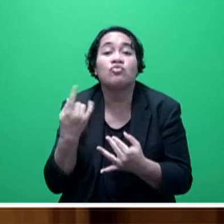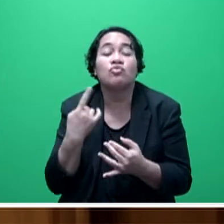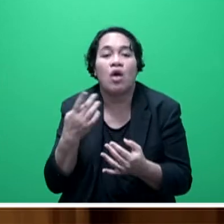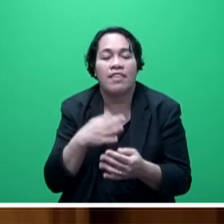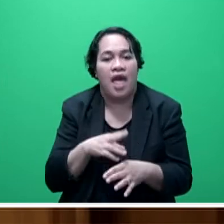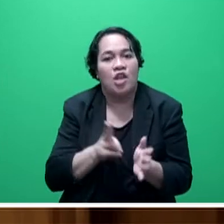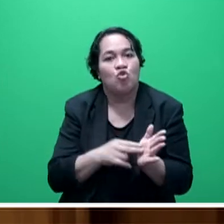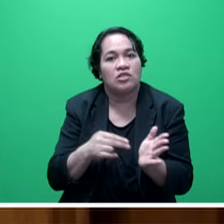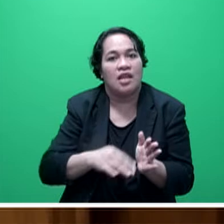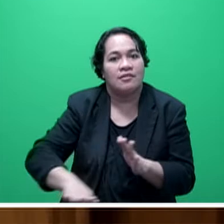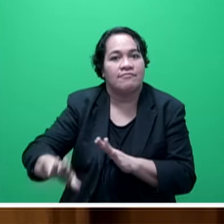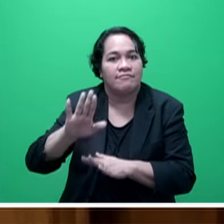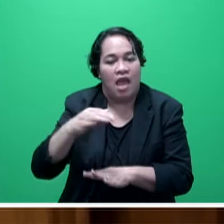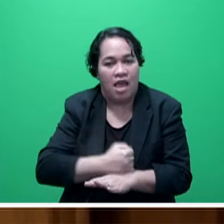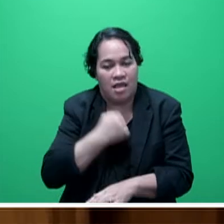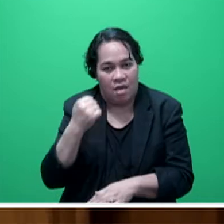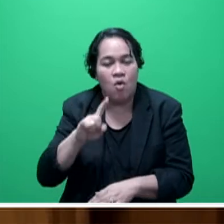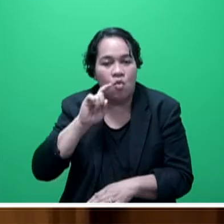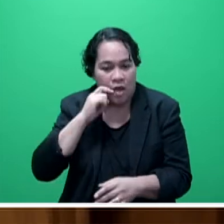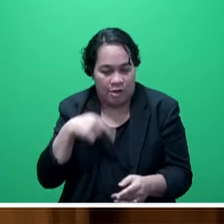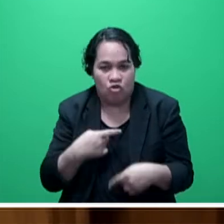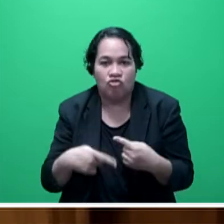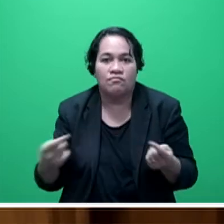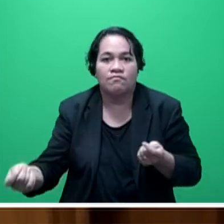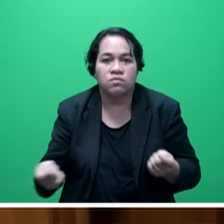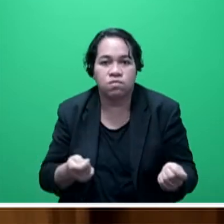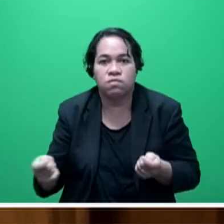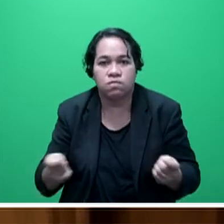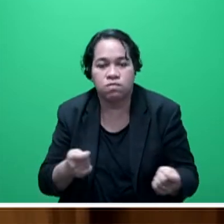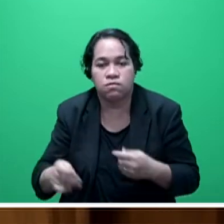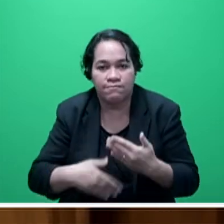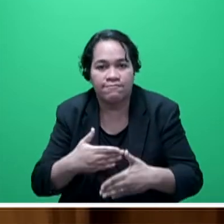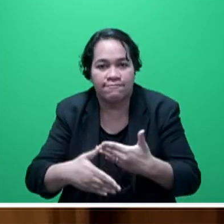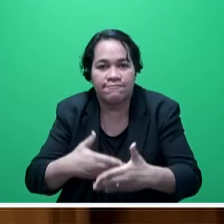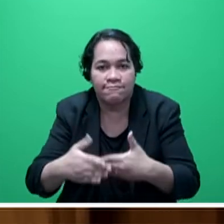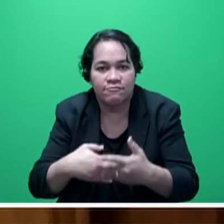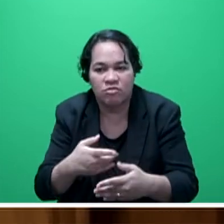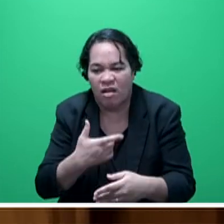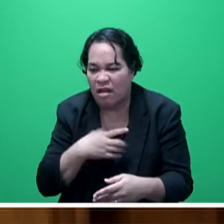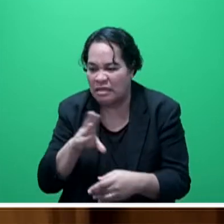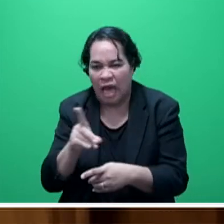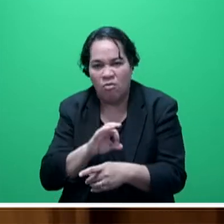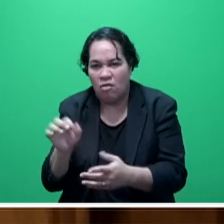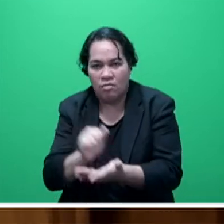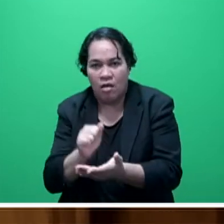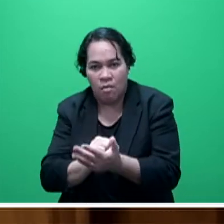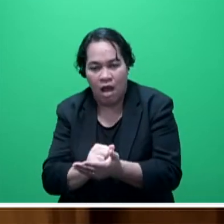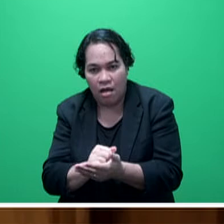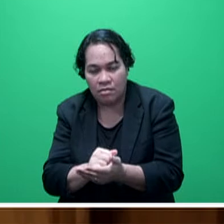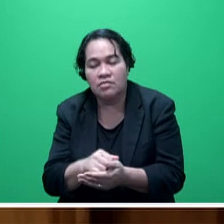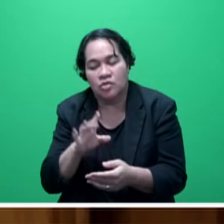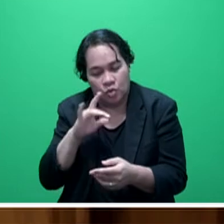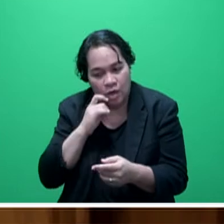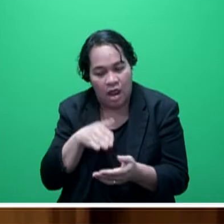Zealand Government, will continue to coordinate work to eliminate unsustainable fishing practices. We acknowledge